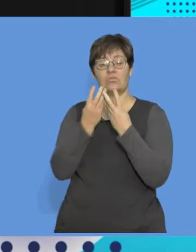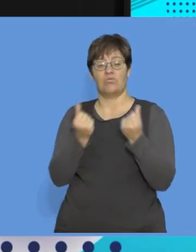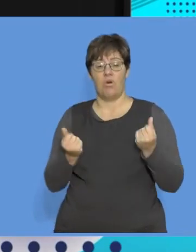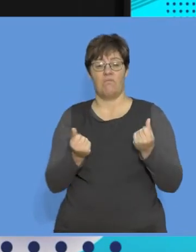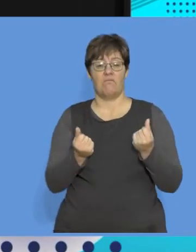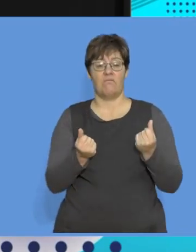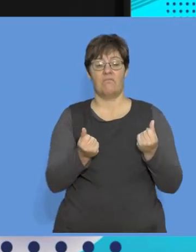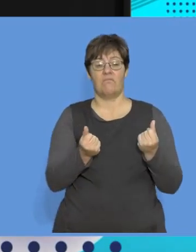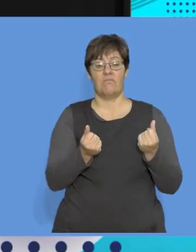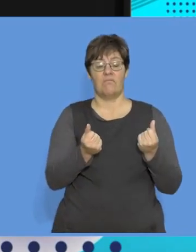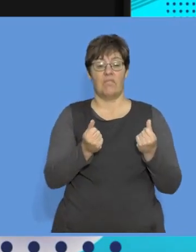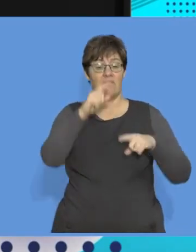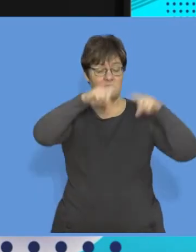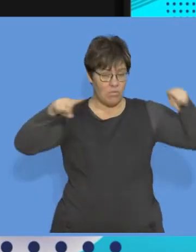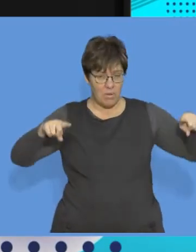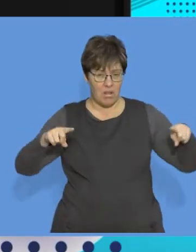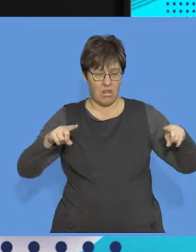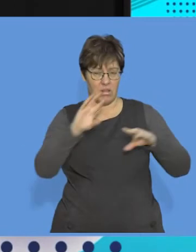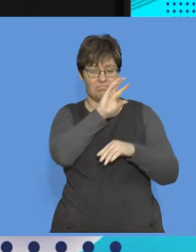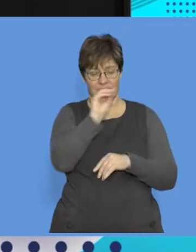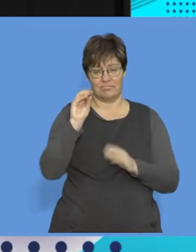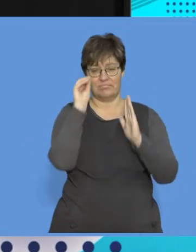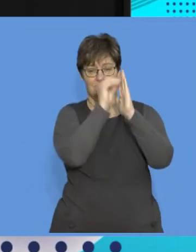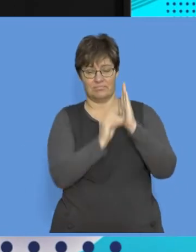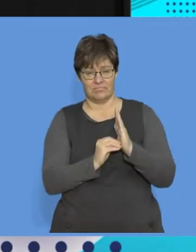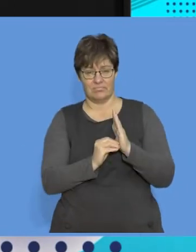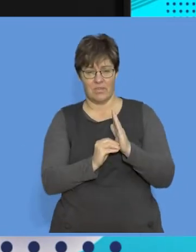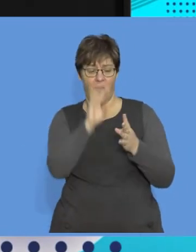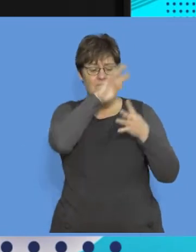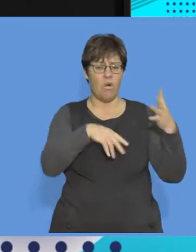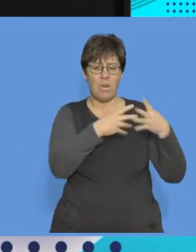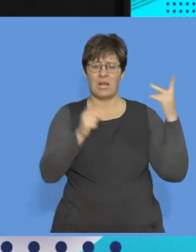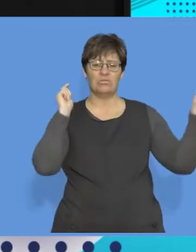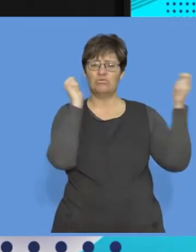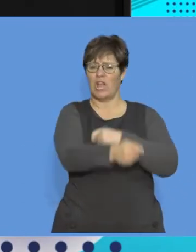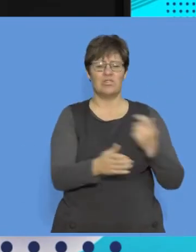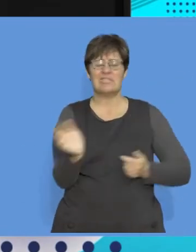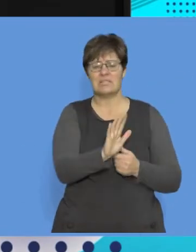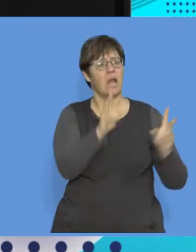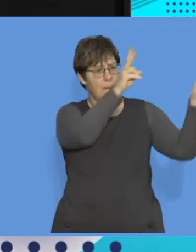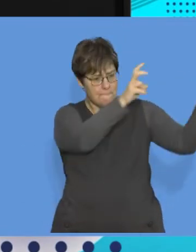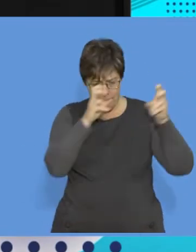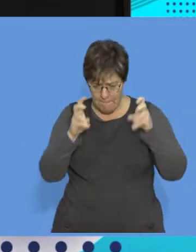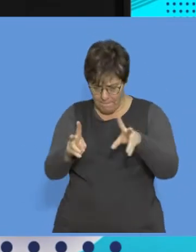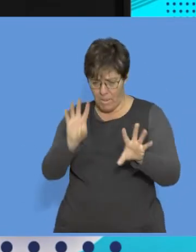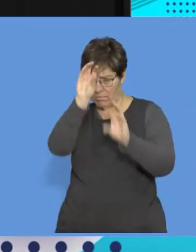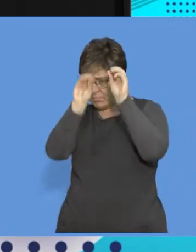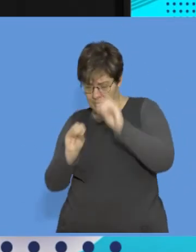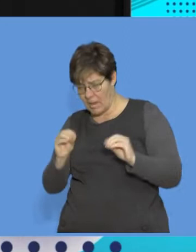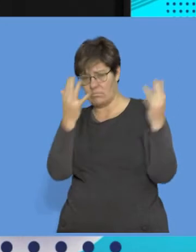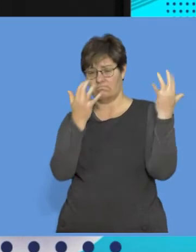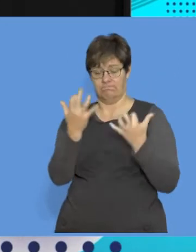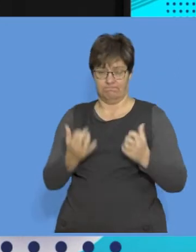variable. Don't try and change the subject of the formula. This is just basic algebra, but in terms of the way